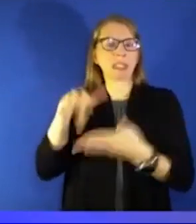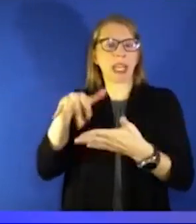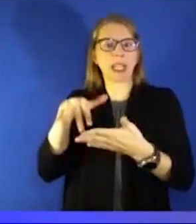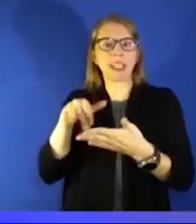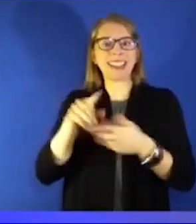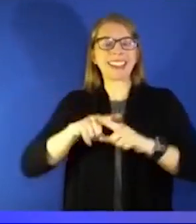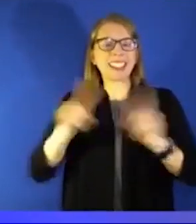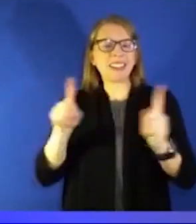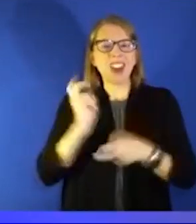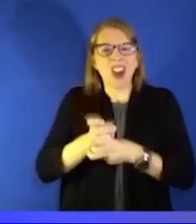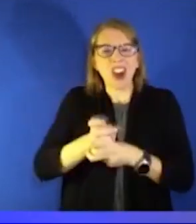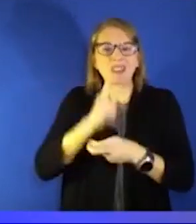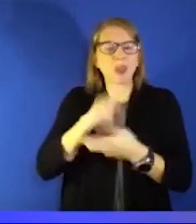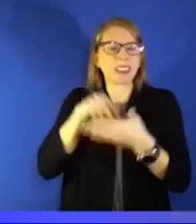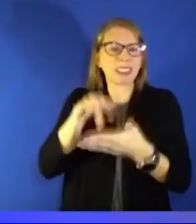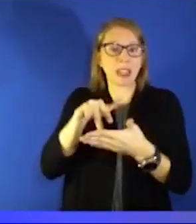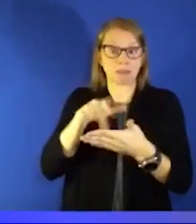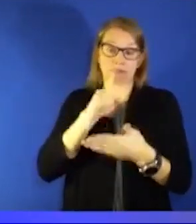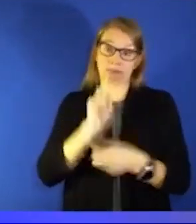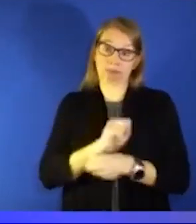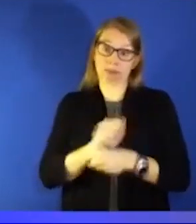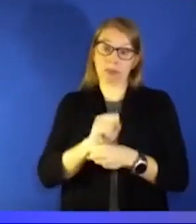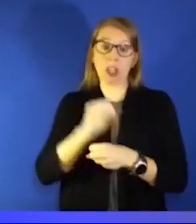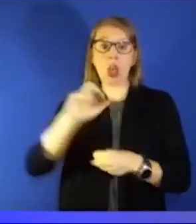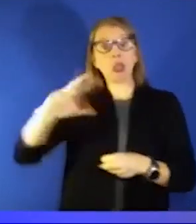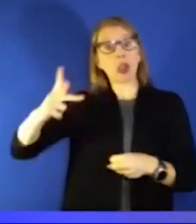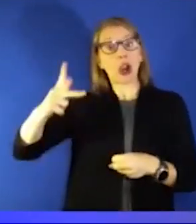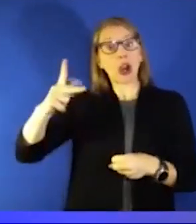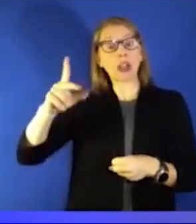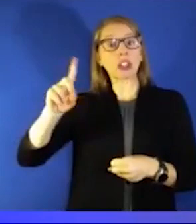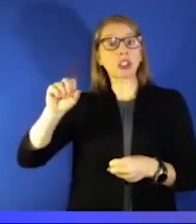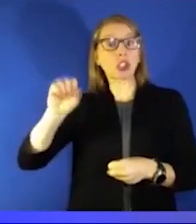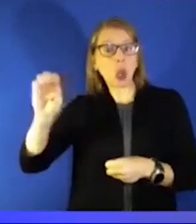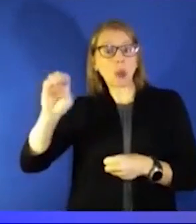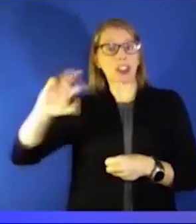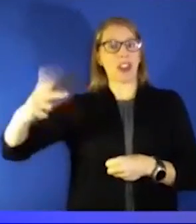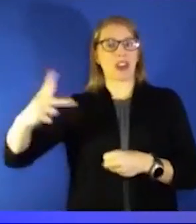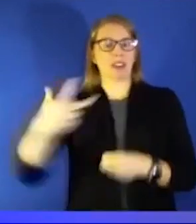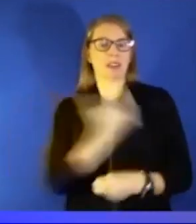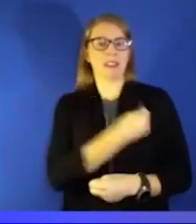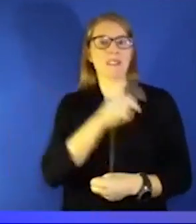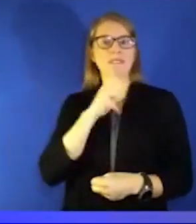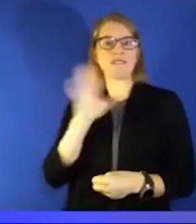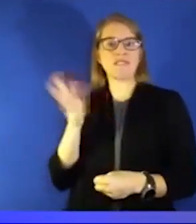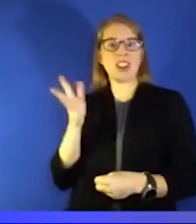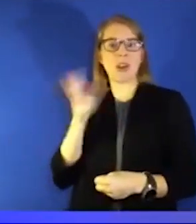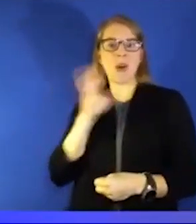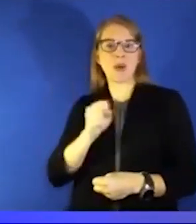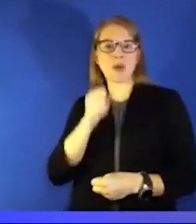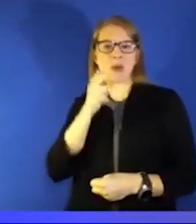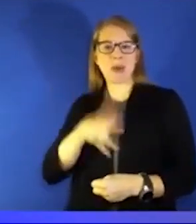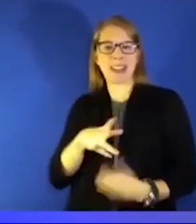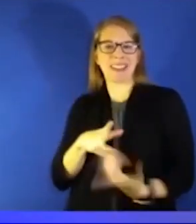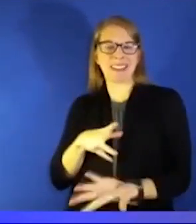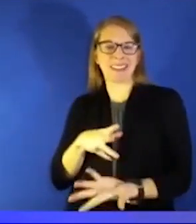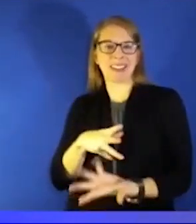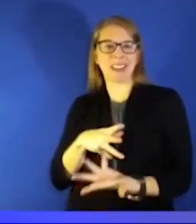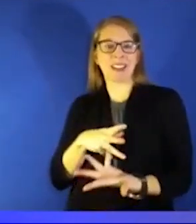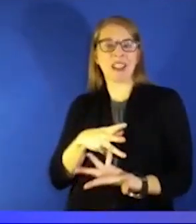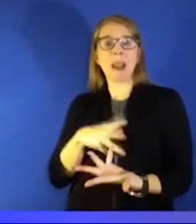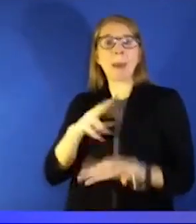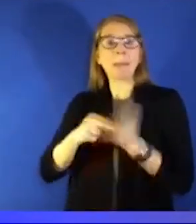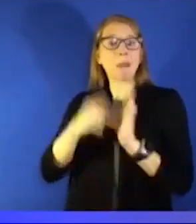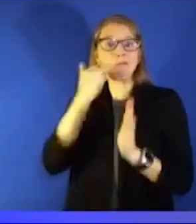If we're gonna talk about third doses, we're talking about giving those to 50-year-old women. 50-year-old women are going to have irregular periods whether